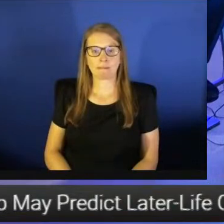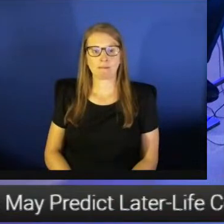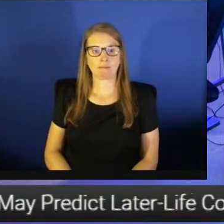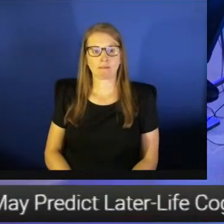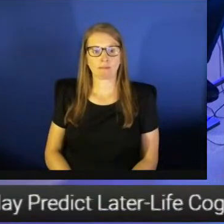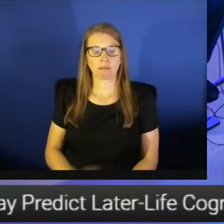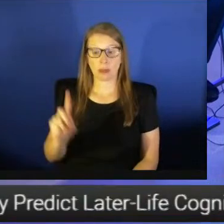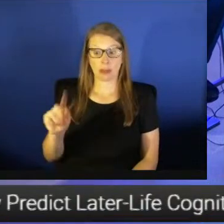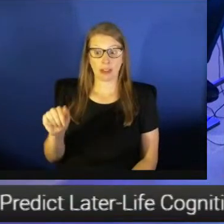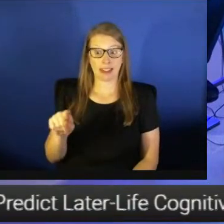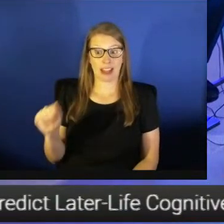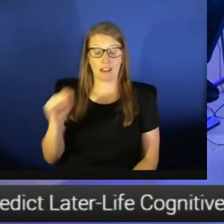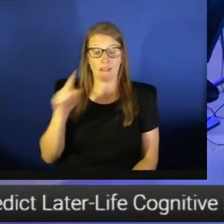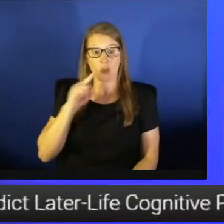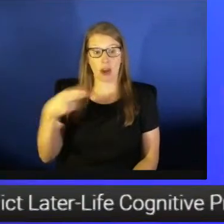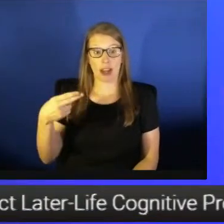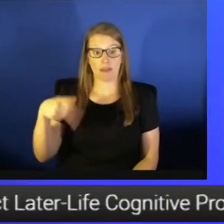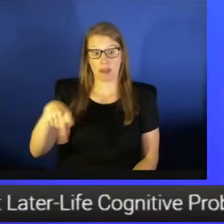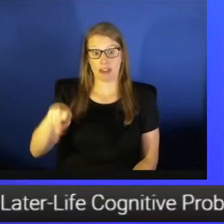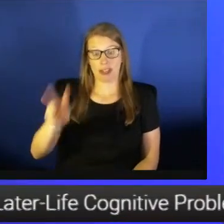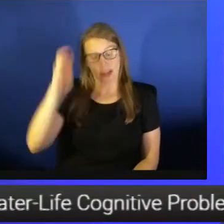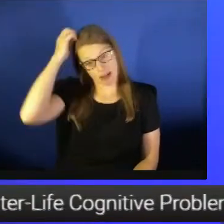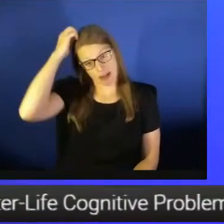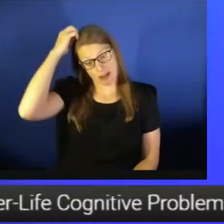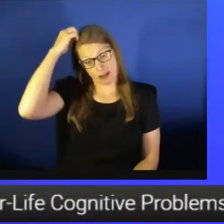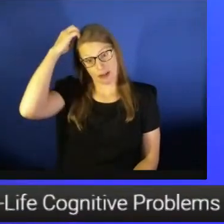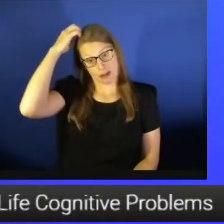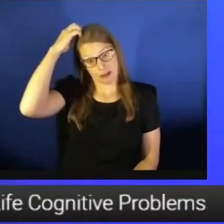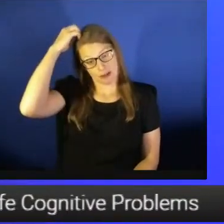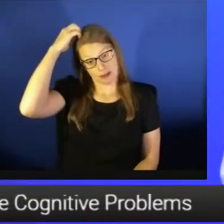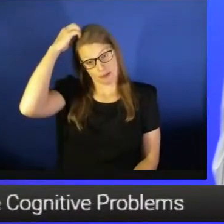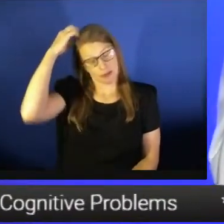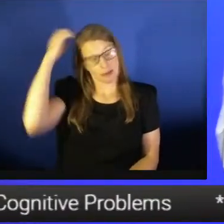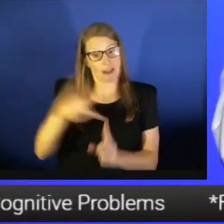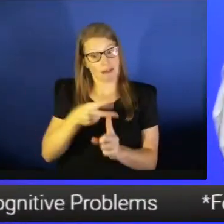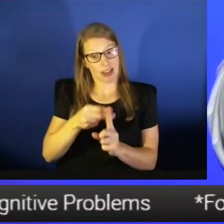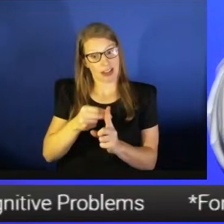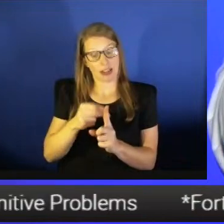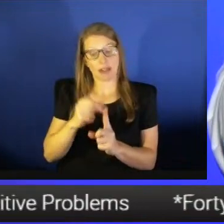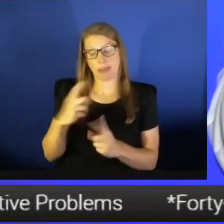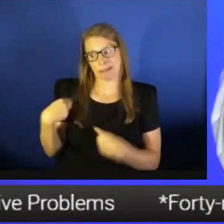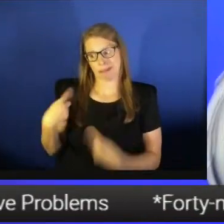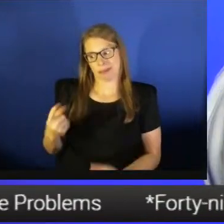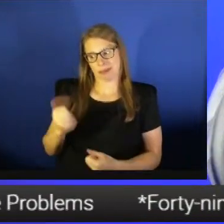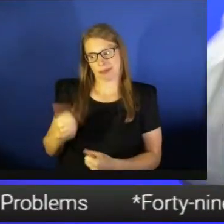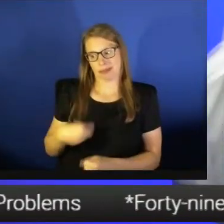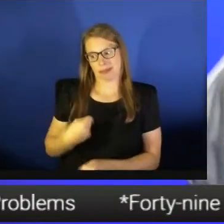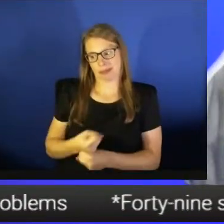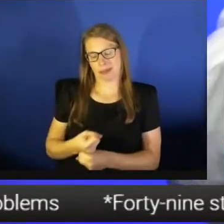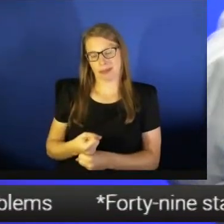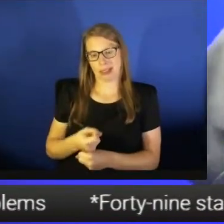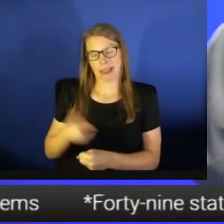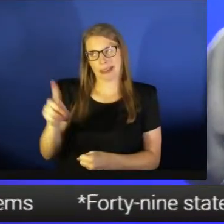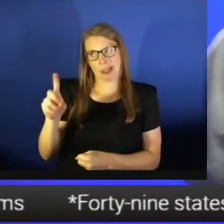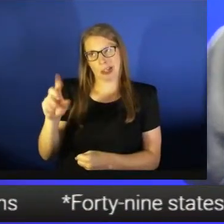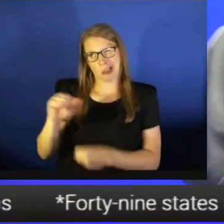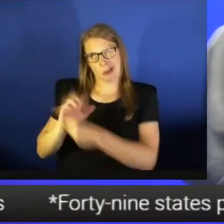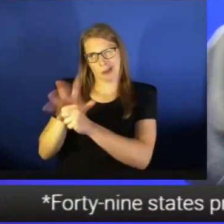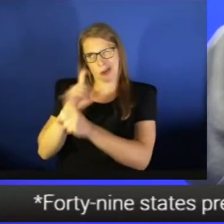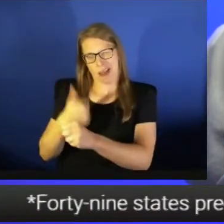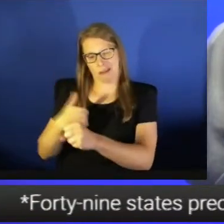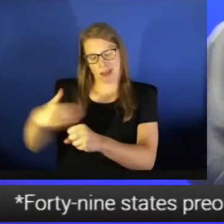data for the HPV vaccine. Of course, it's been around for a decade, so we don't have that data for COVID. But you know, if you turn down the vaccine when you're